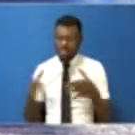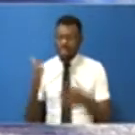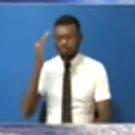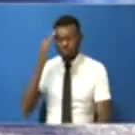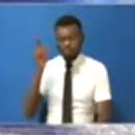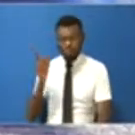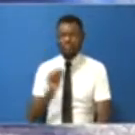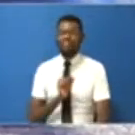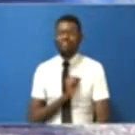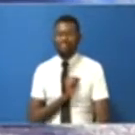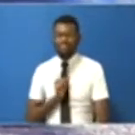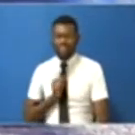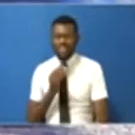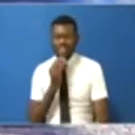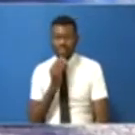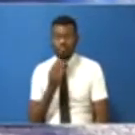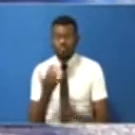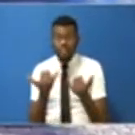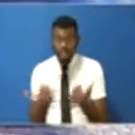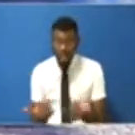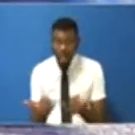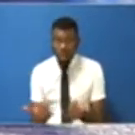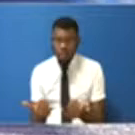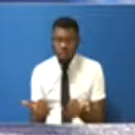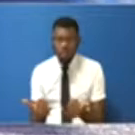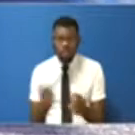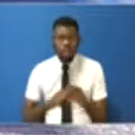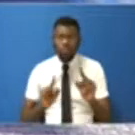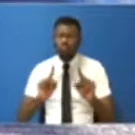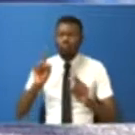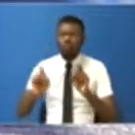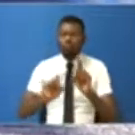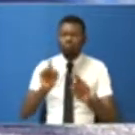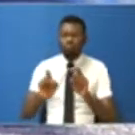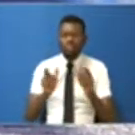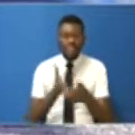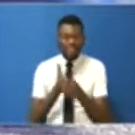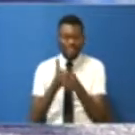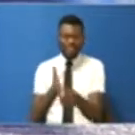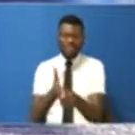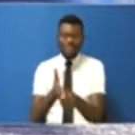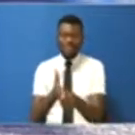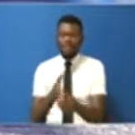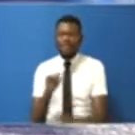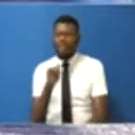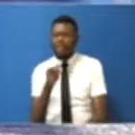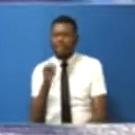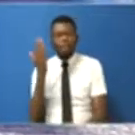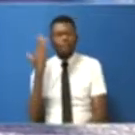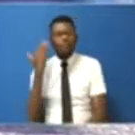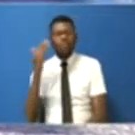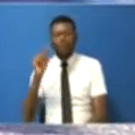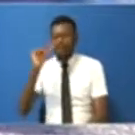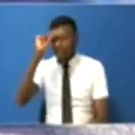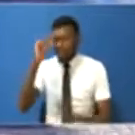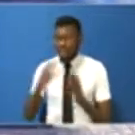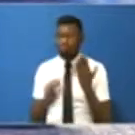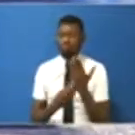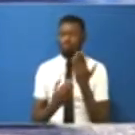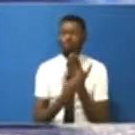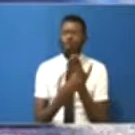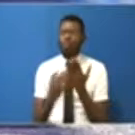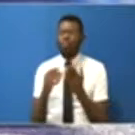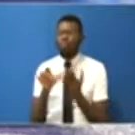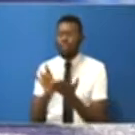you at the moment uh of reckoning when there's questions over the leadership of the former governor the more yes of impeachment let me explain you